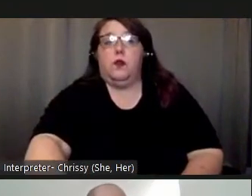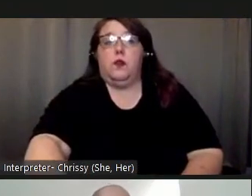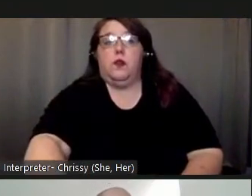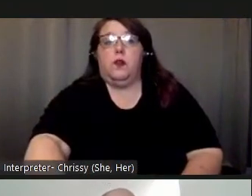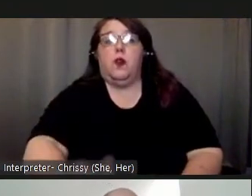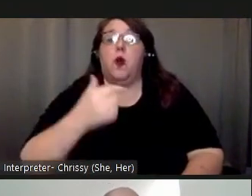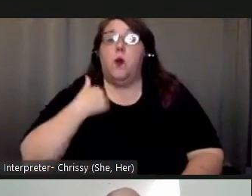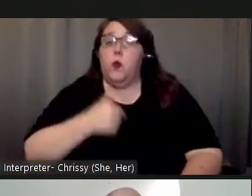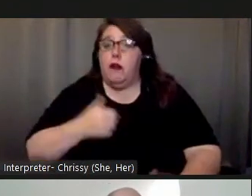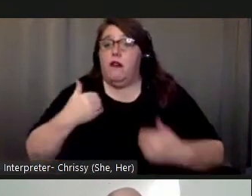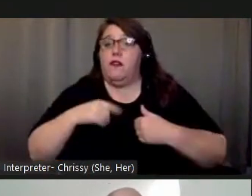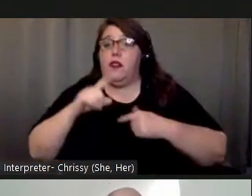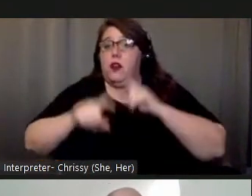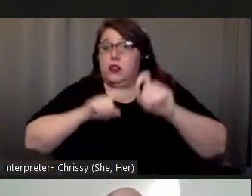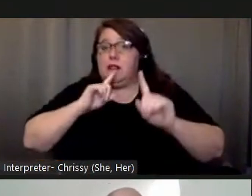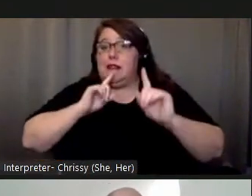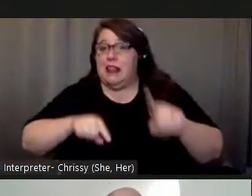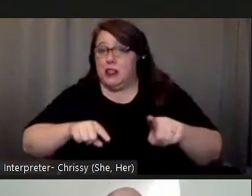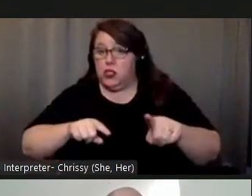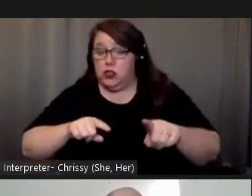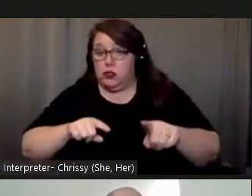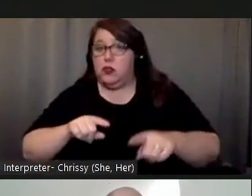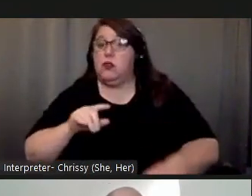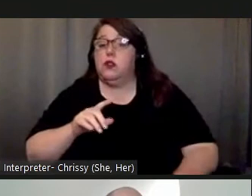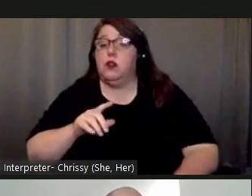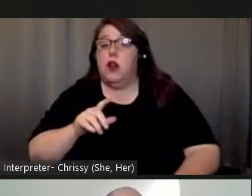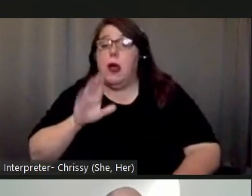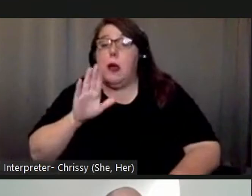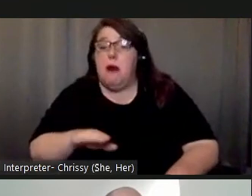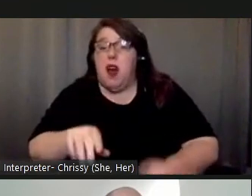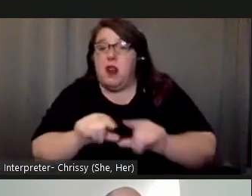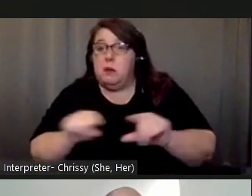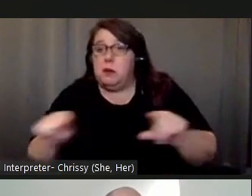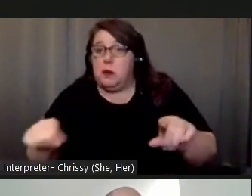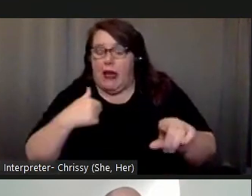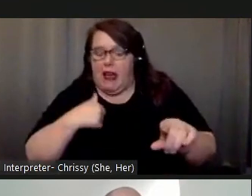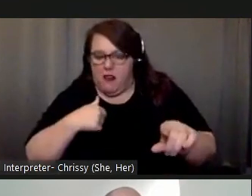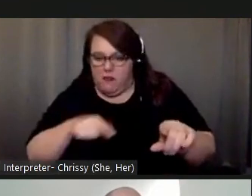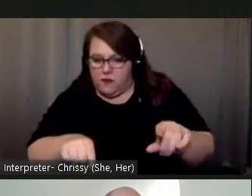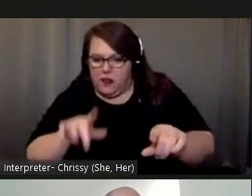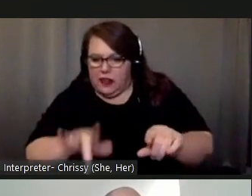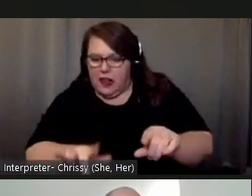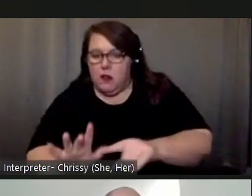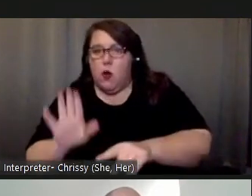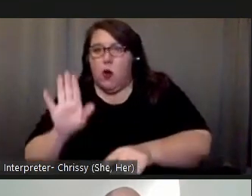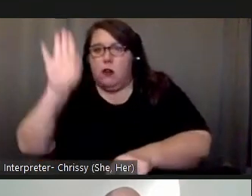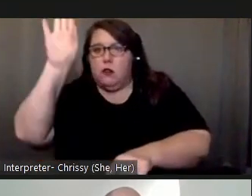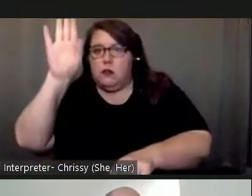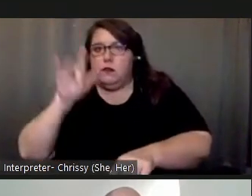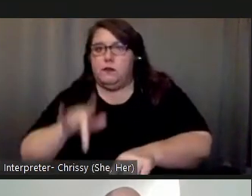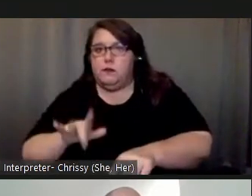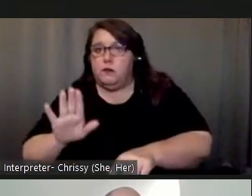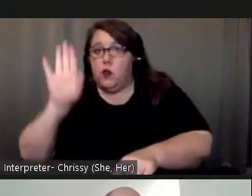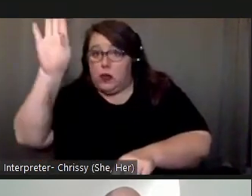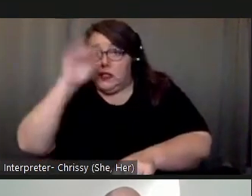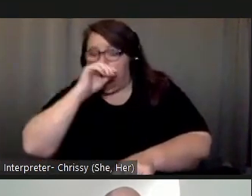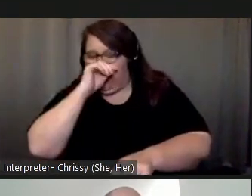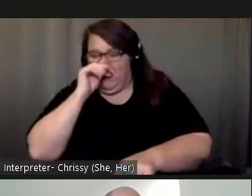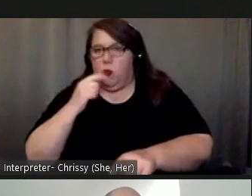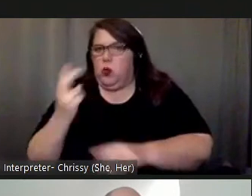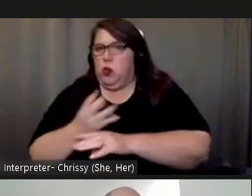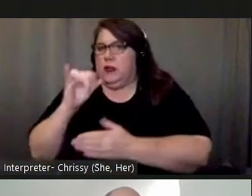hand function. I know some of you may not see it where you normally do, so we'll help troubleshoot that for you. For